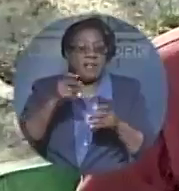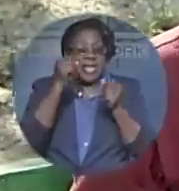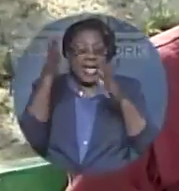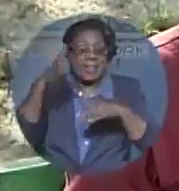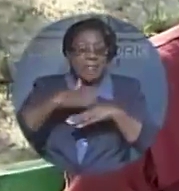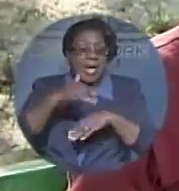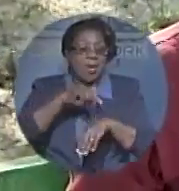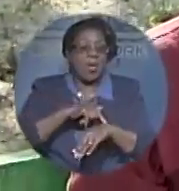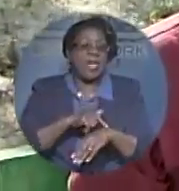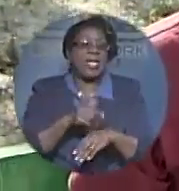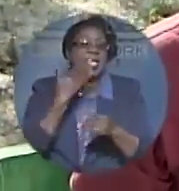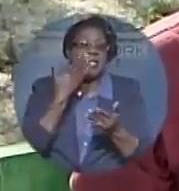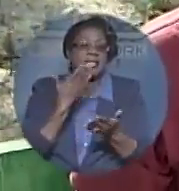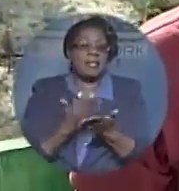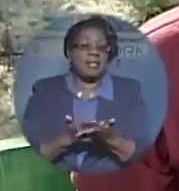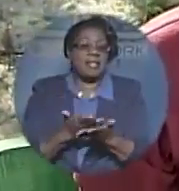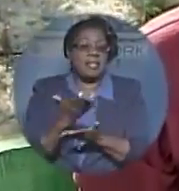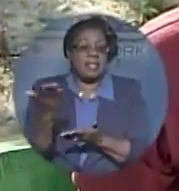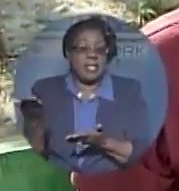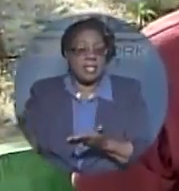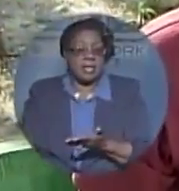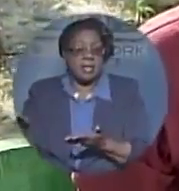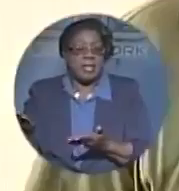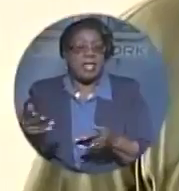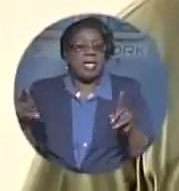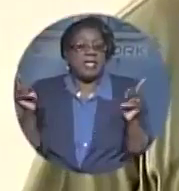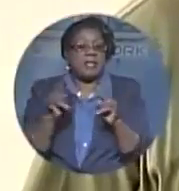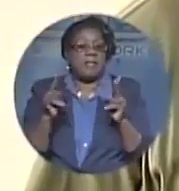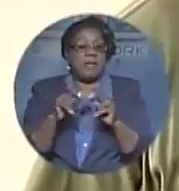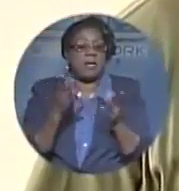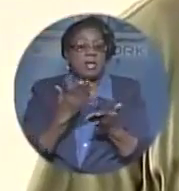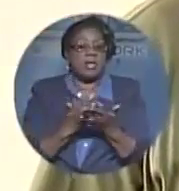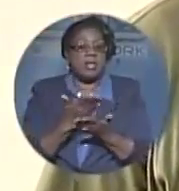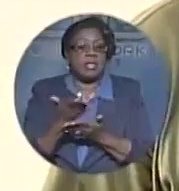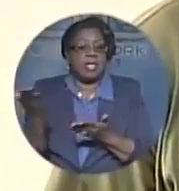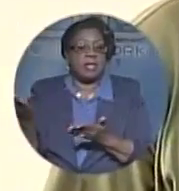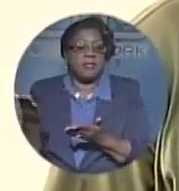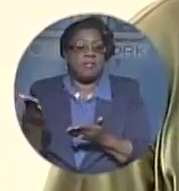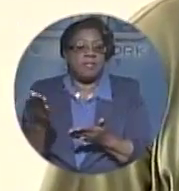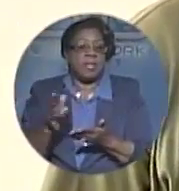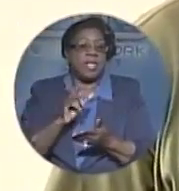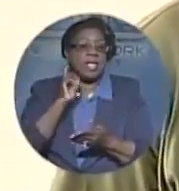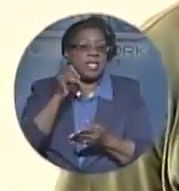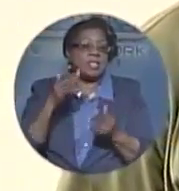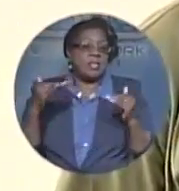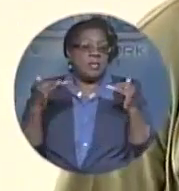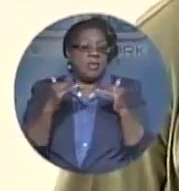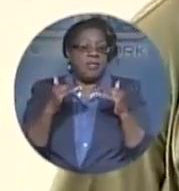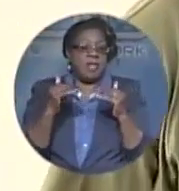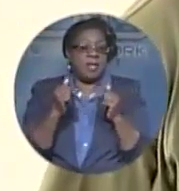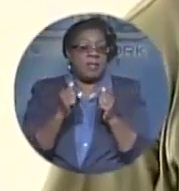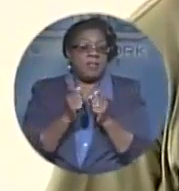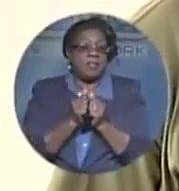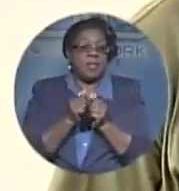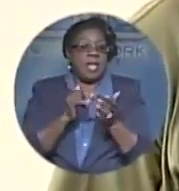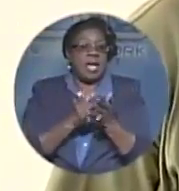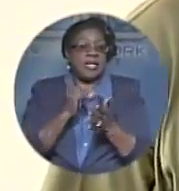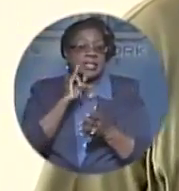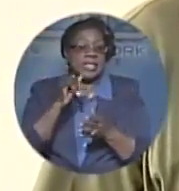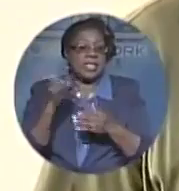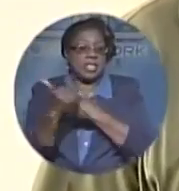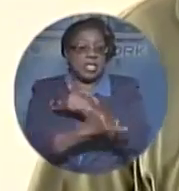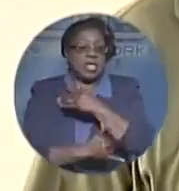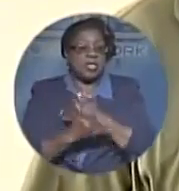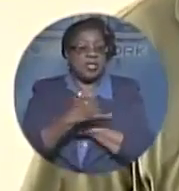thing. It's a good thing. They were hearing needed. It's a very good thing. That shouldn't be no more than fair from the PM to say, because as it is, the country's